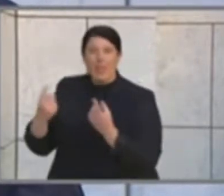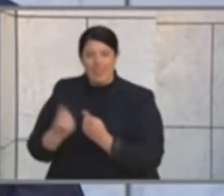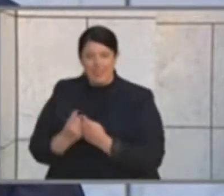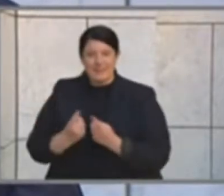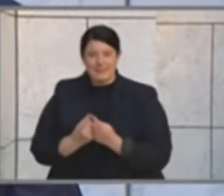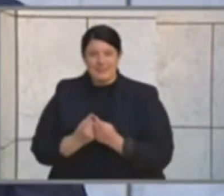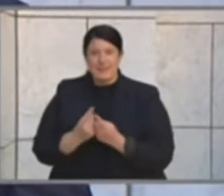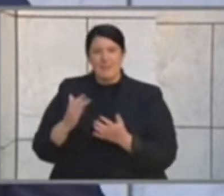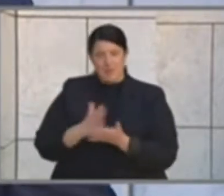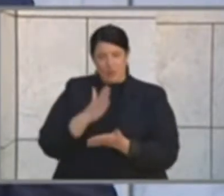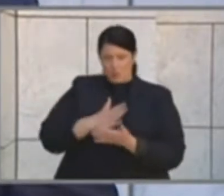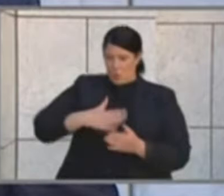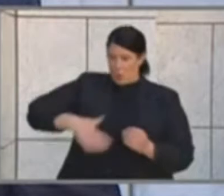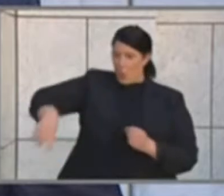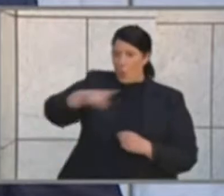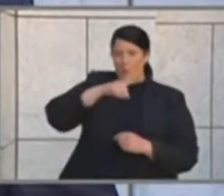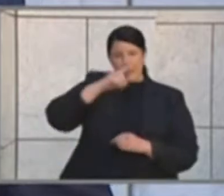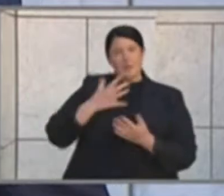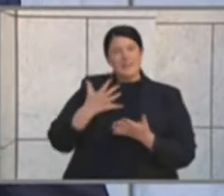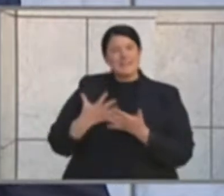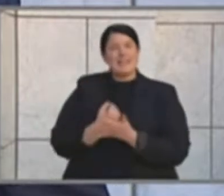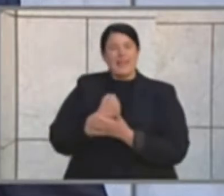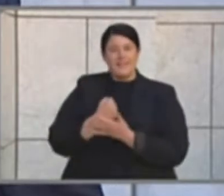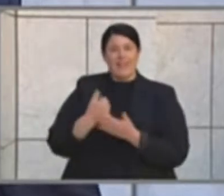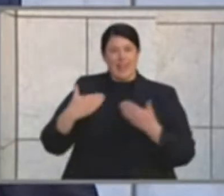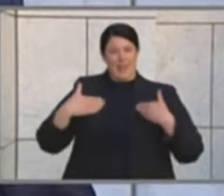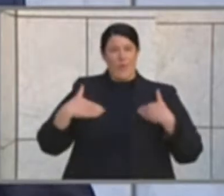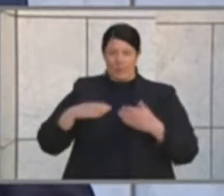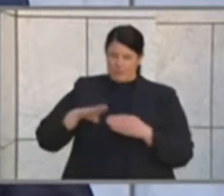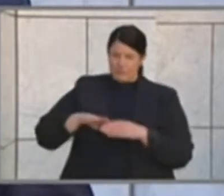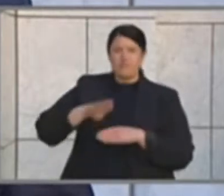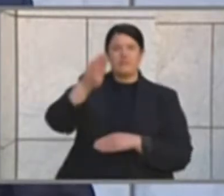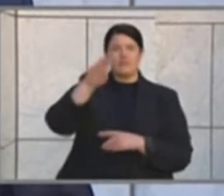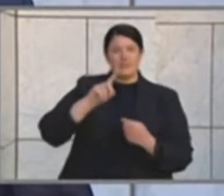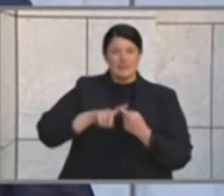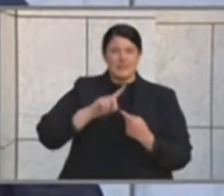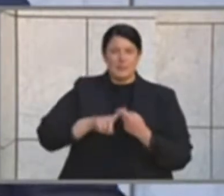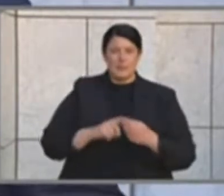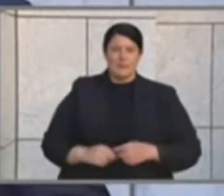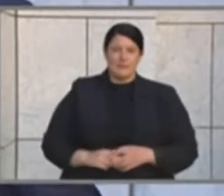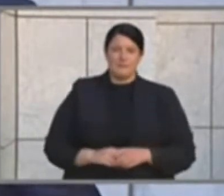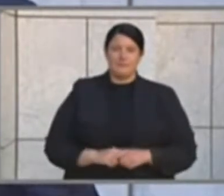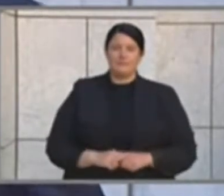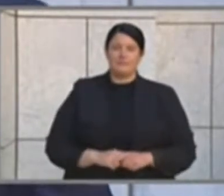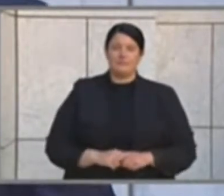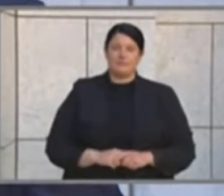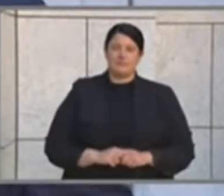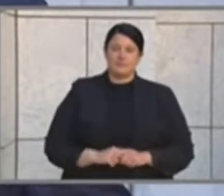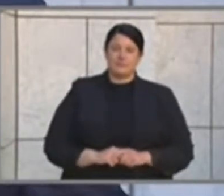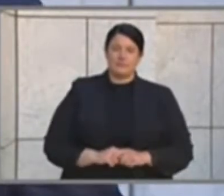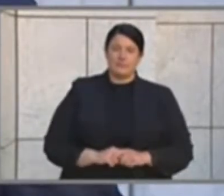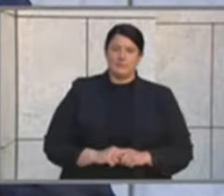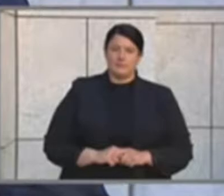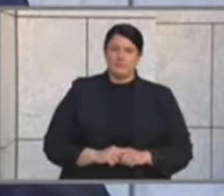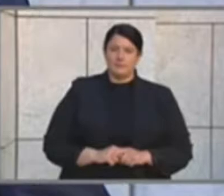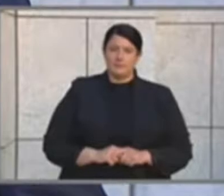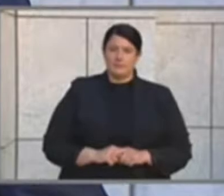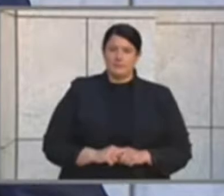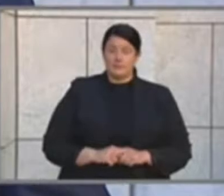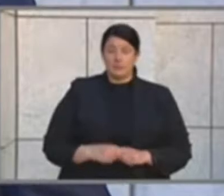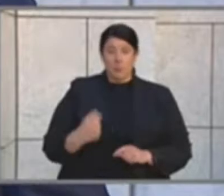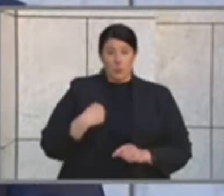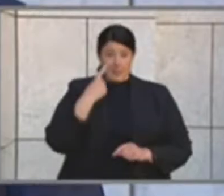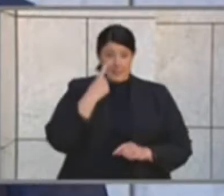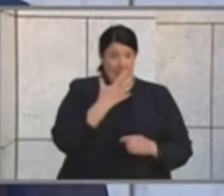environment where the economy can support them and take them forward. And that confidence will build, as we are already